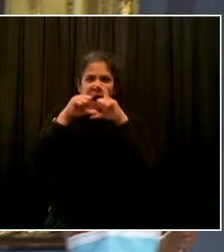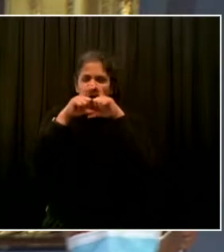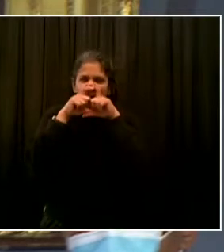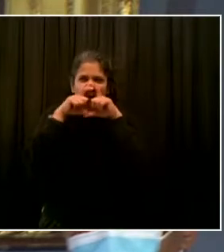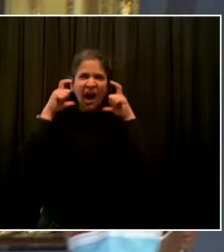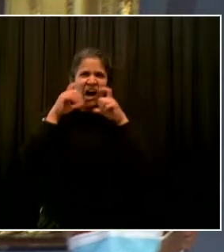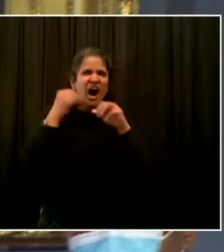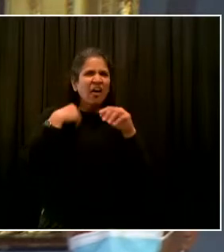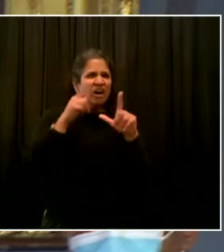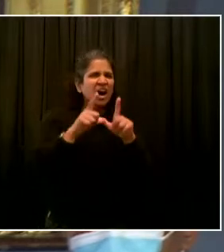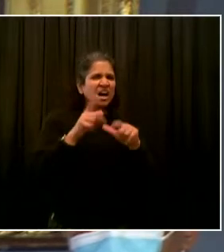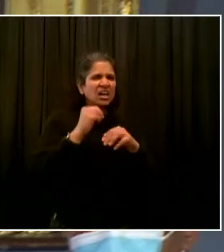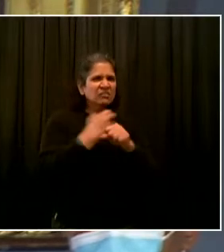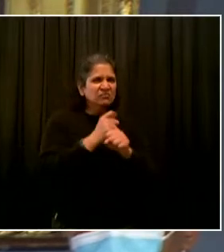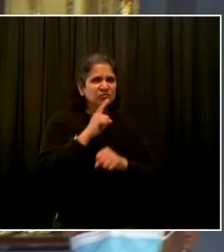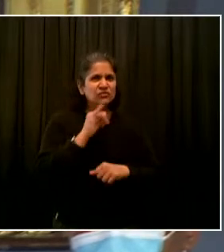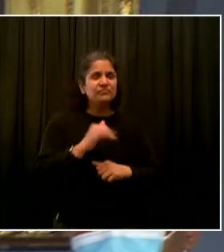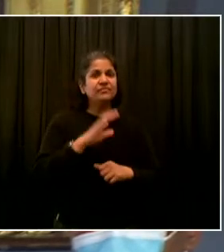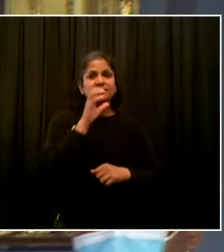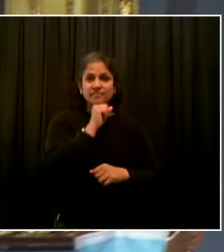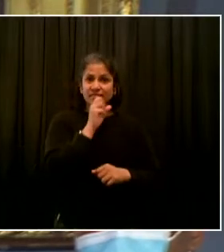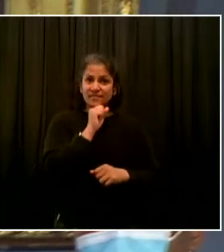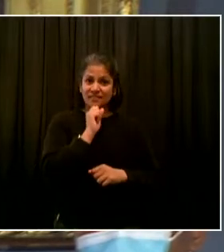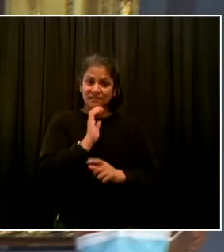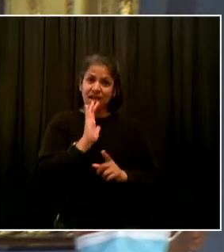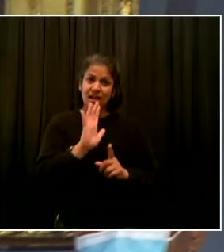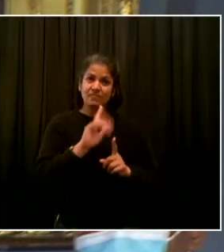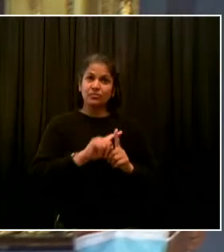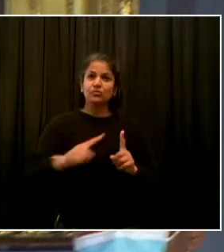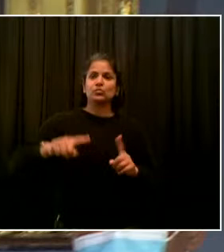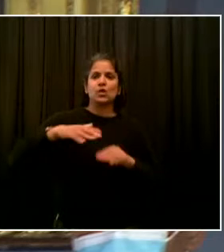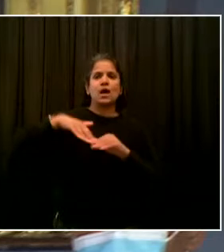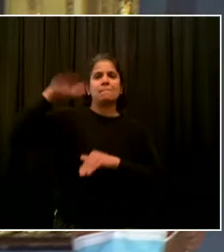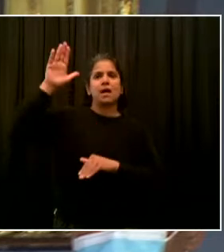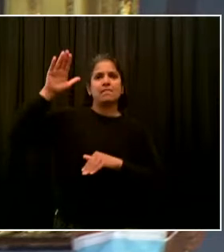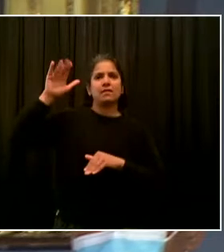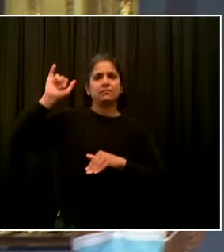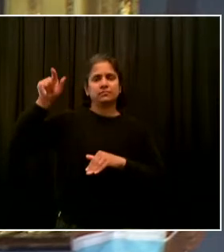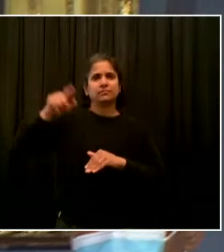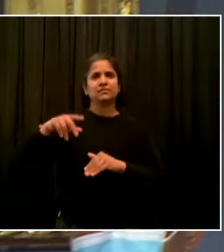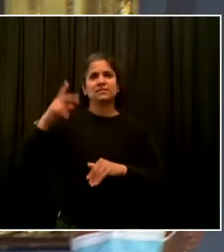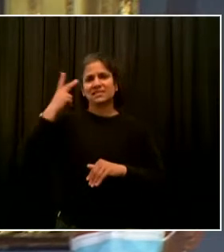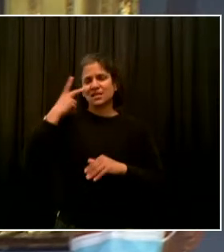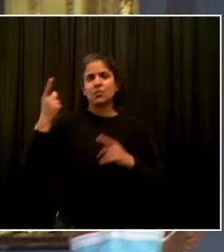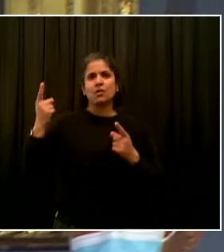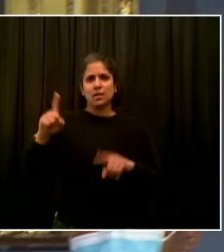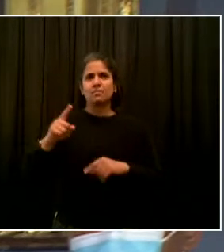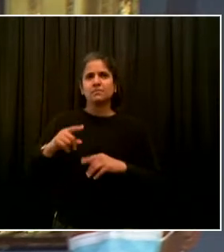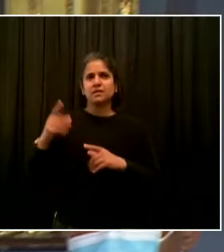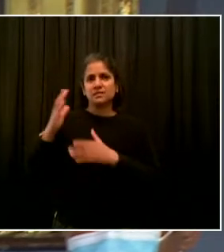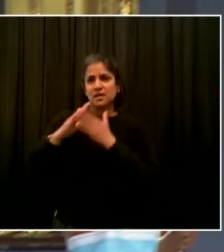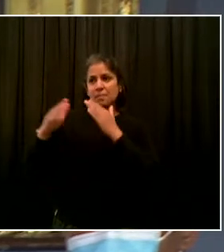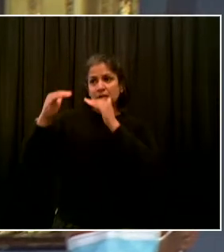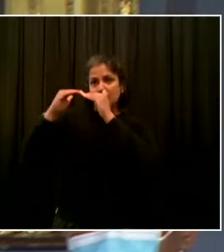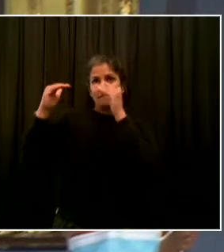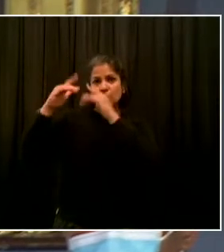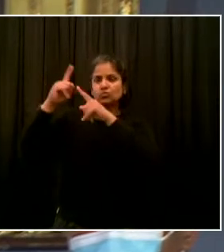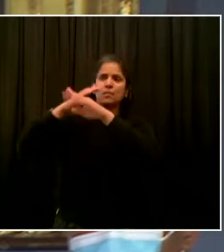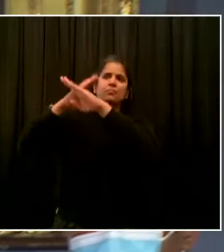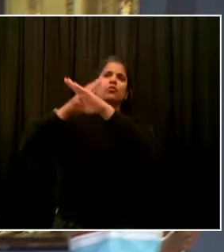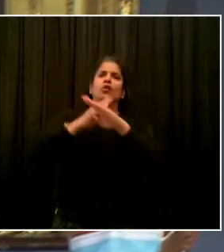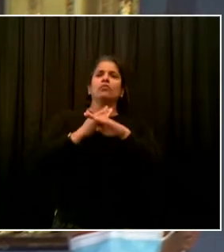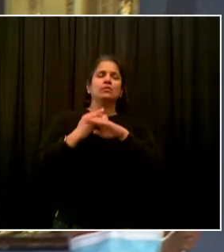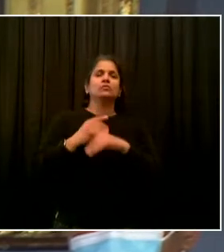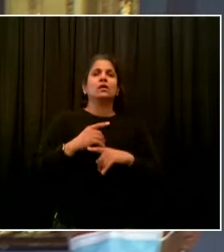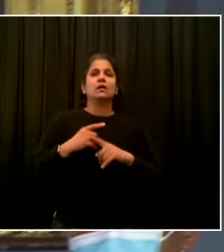ages 5 and up, and we do see some level of protection and immunity on the basis of that.